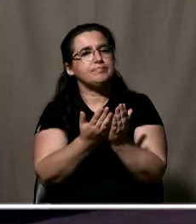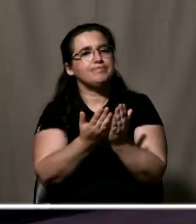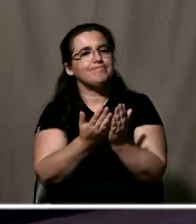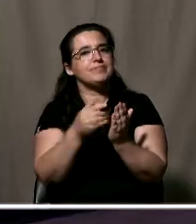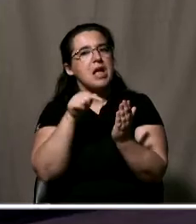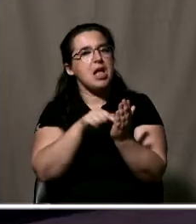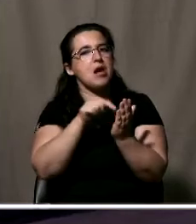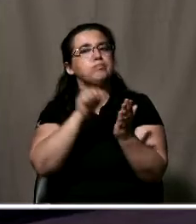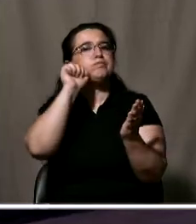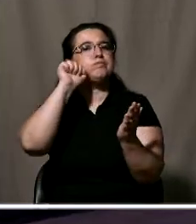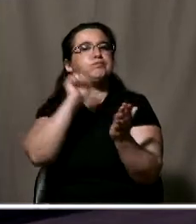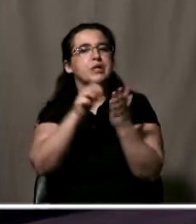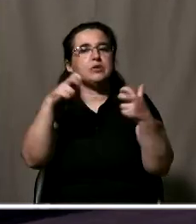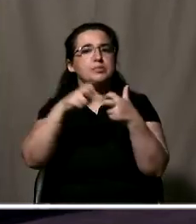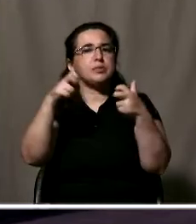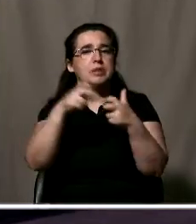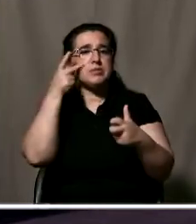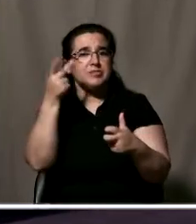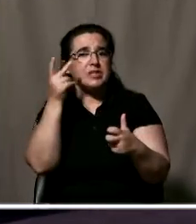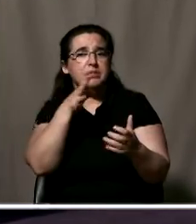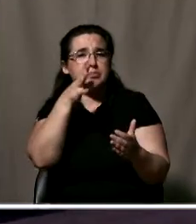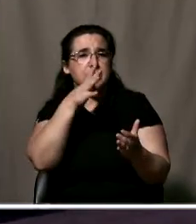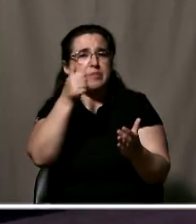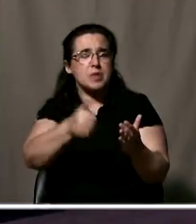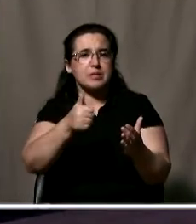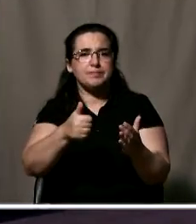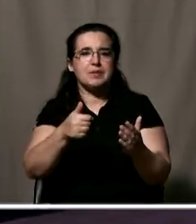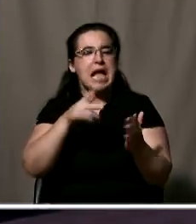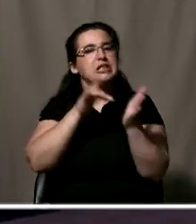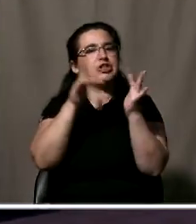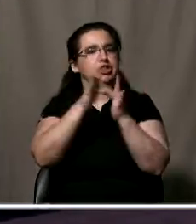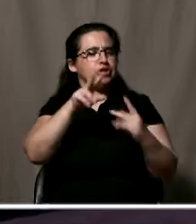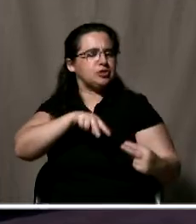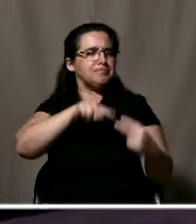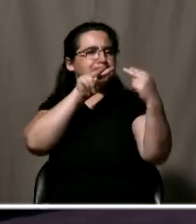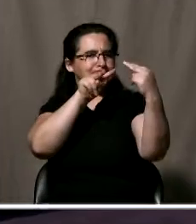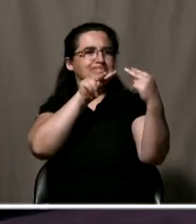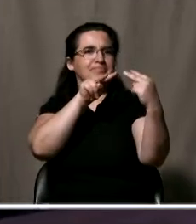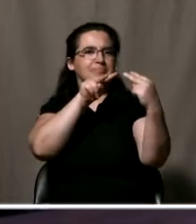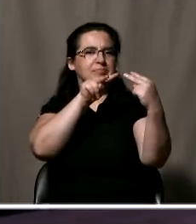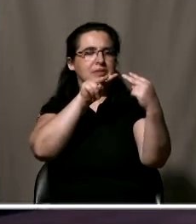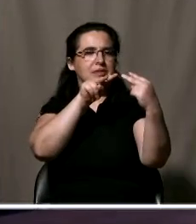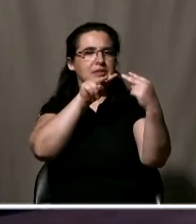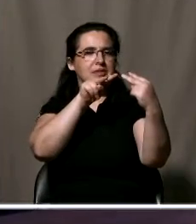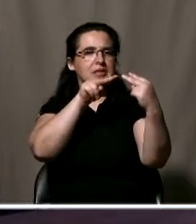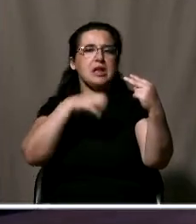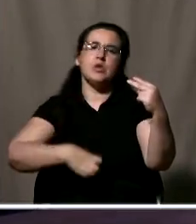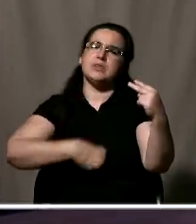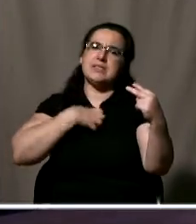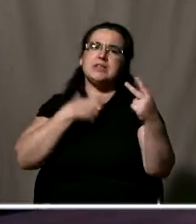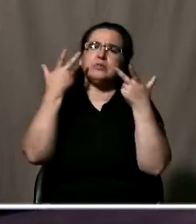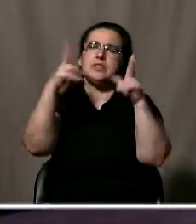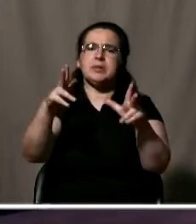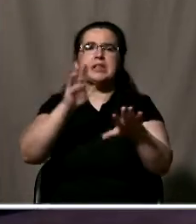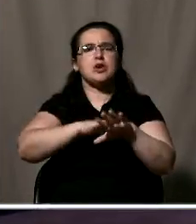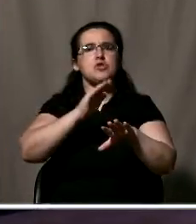grande simplificador dos problemas da nossa vida. Looking to Jesus, olhar para Jesus, I am free from the guilt of my past. Eu fico